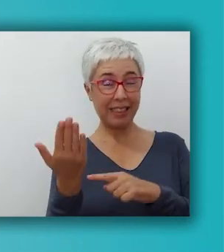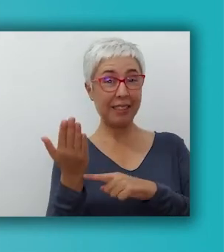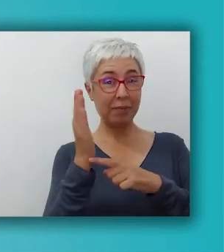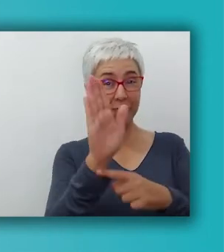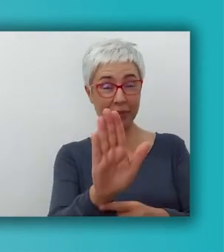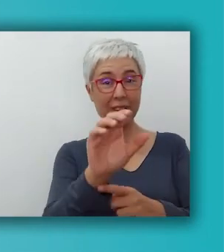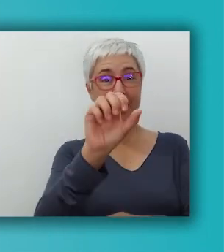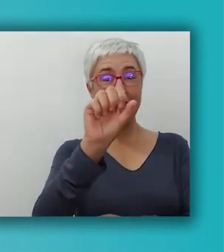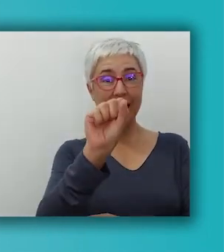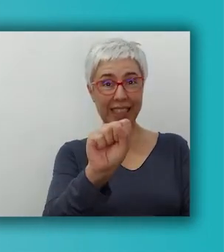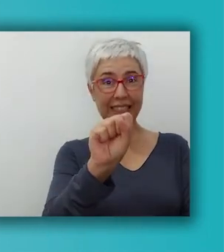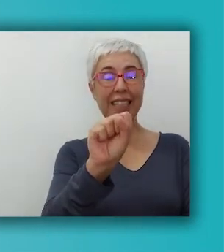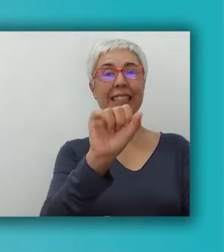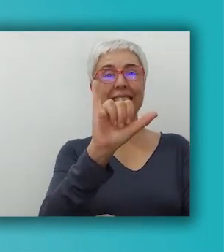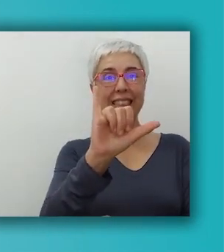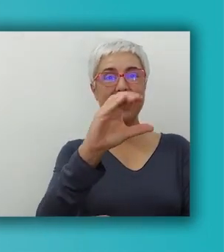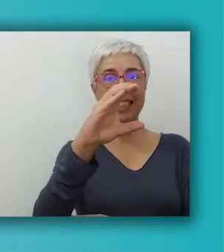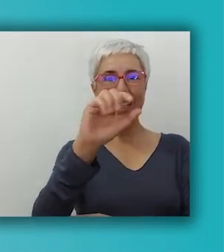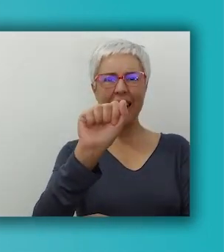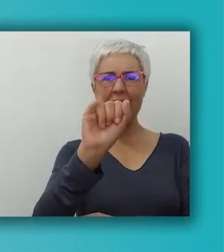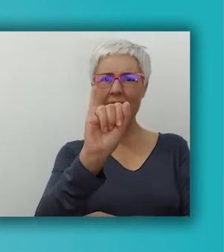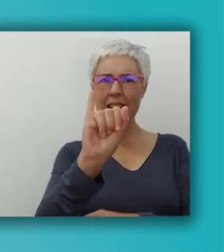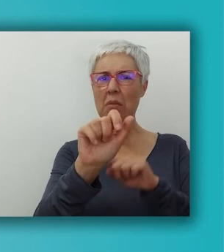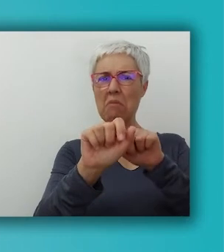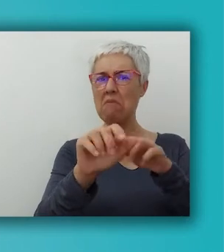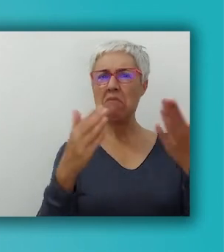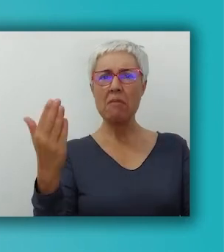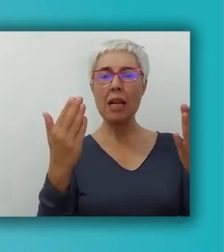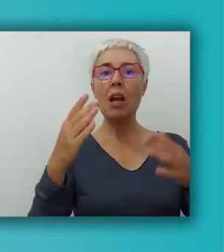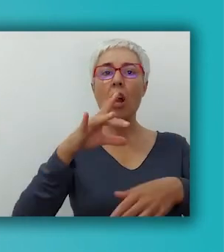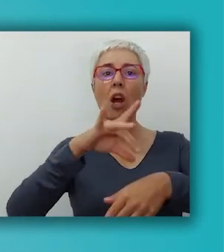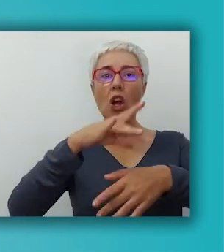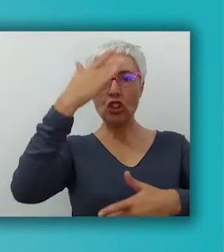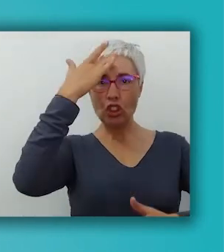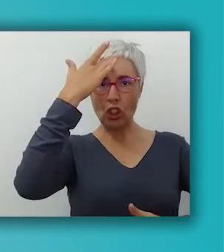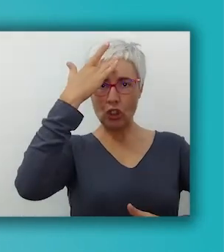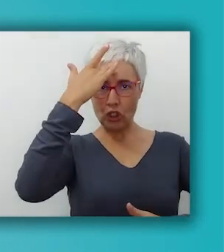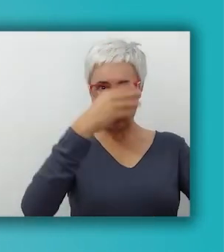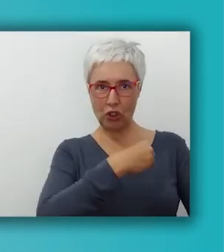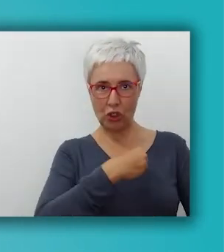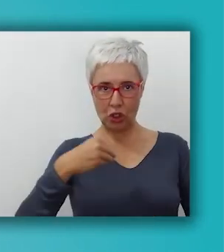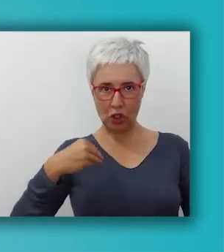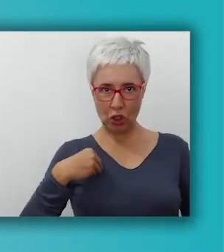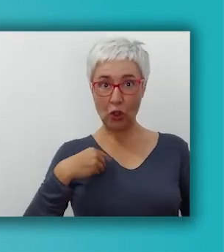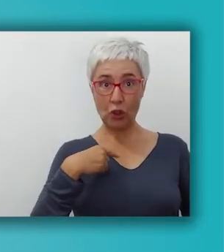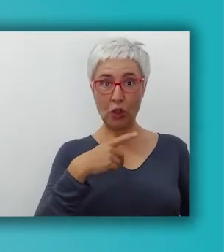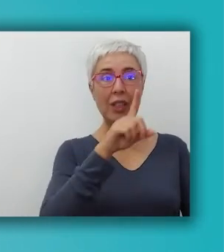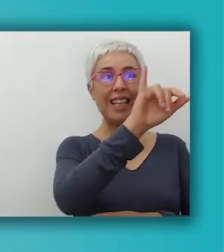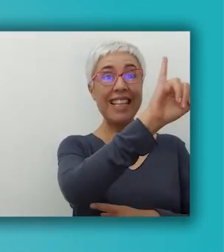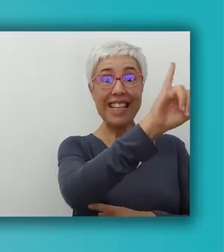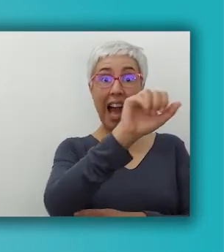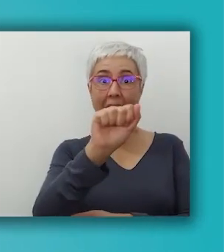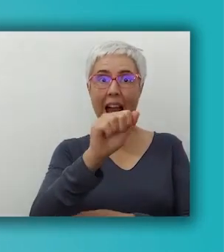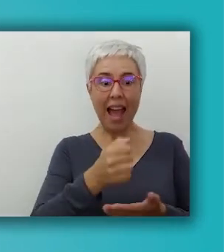pitches, de los impact pitches, perdonar, con Sikai. Sikai Medical es una startup que mediante inteligencia artificial